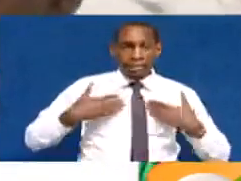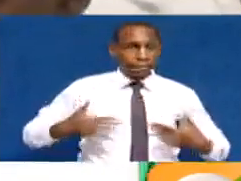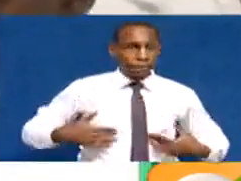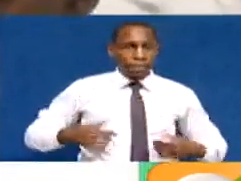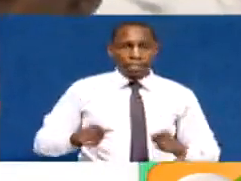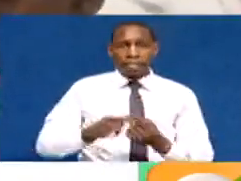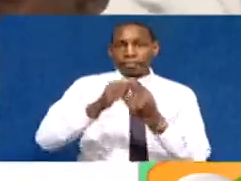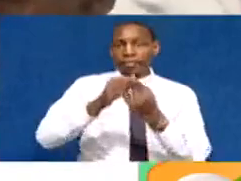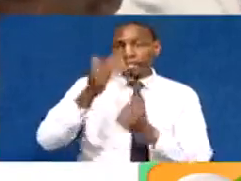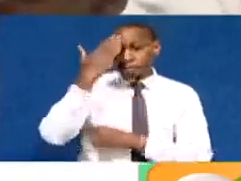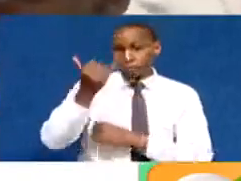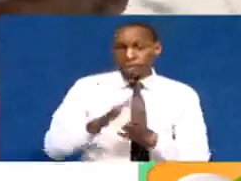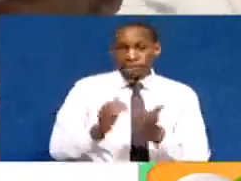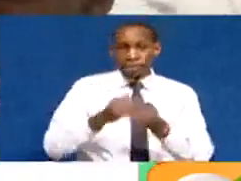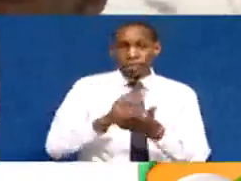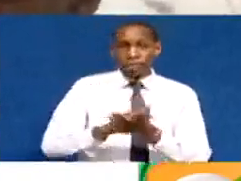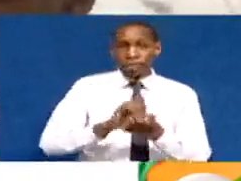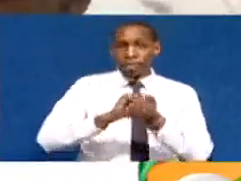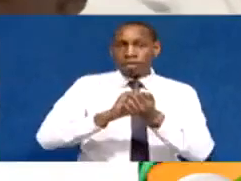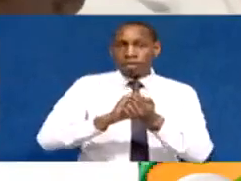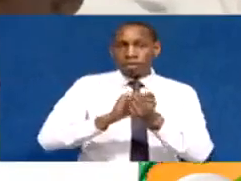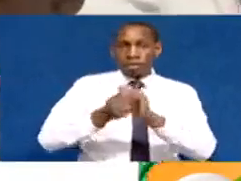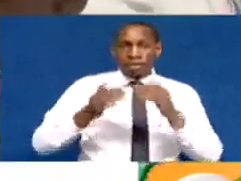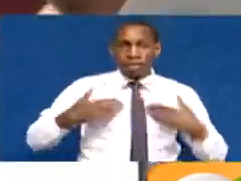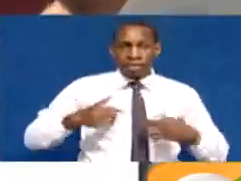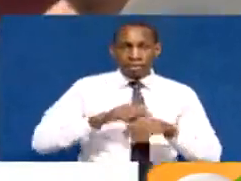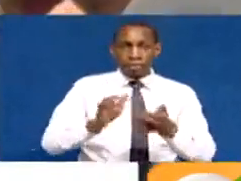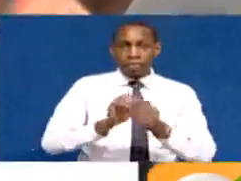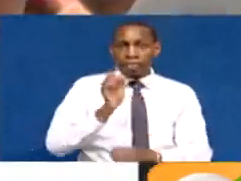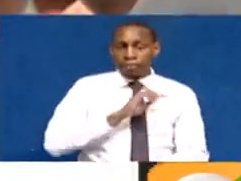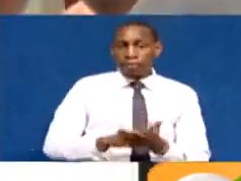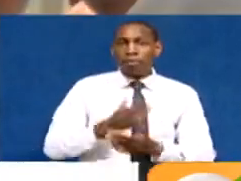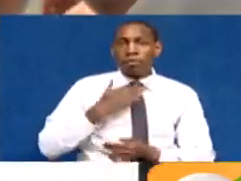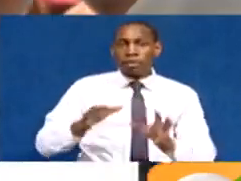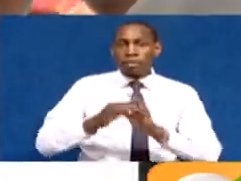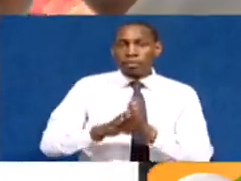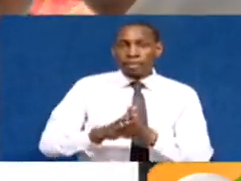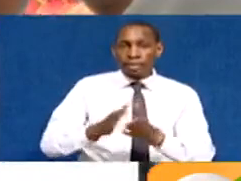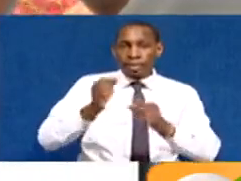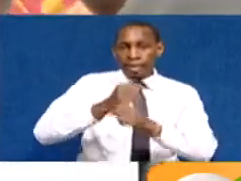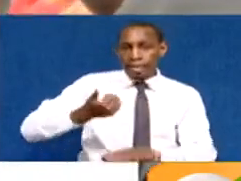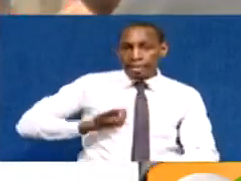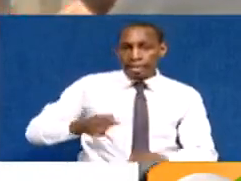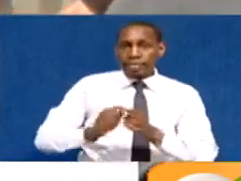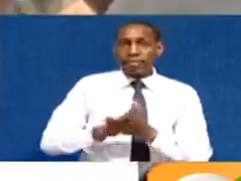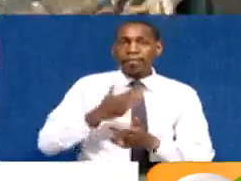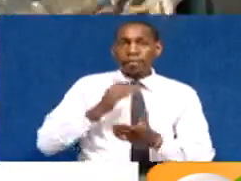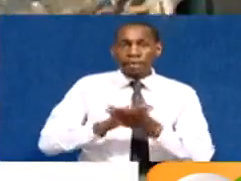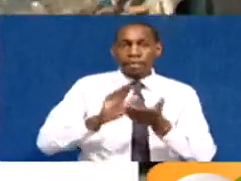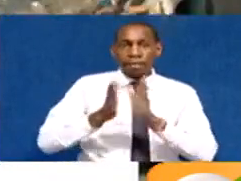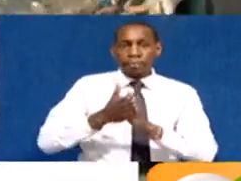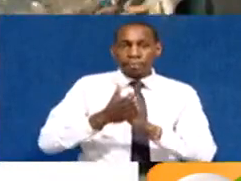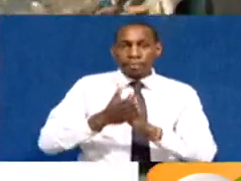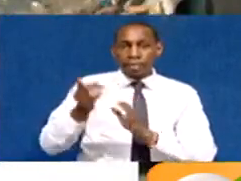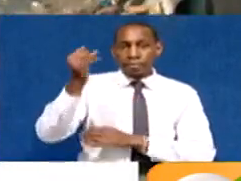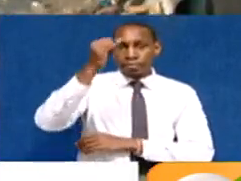system, especially because you can't replace the nerves once they're destroyed. I want to join Alliance Girls and I would like to pursue my career as an